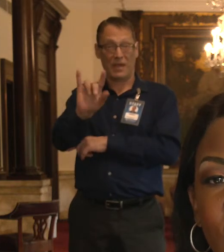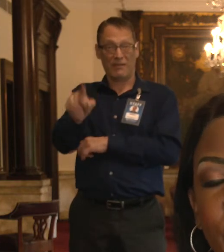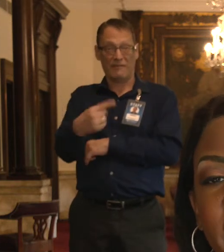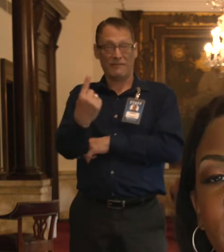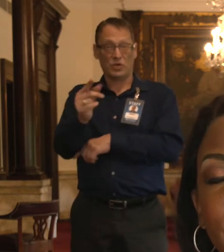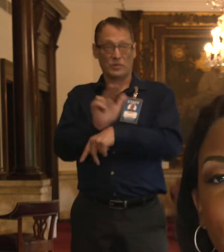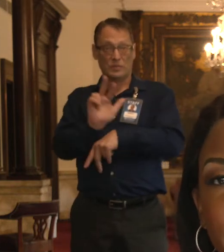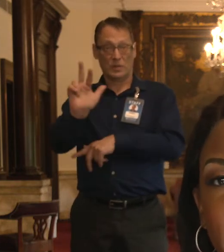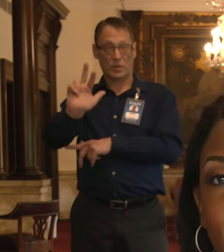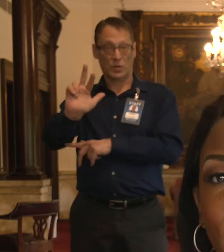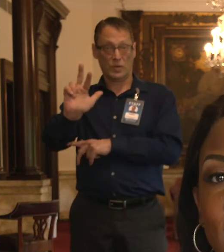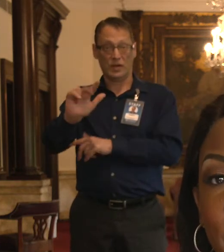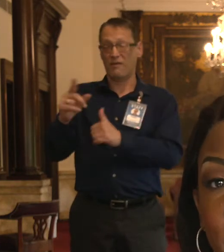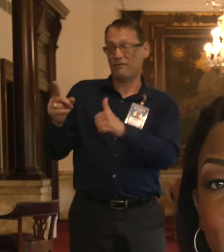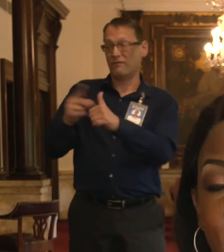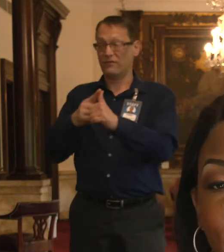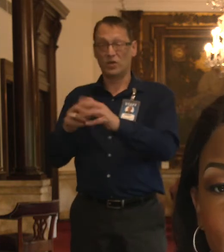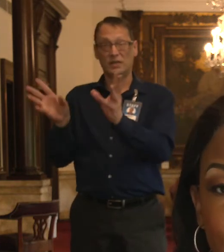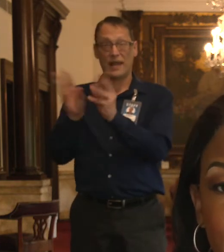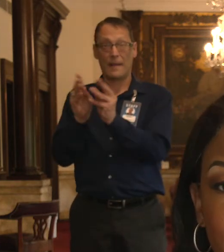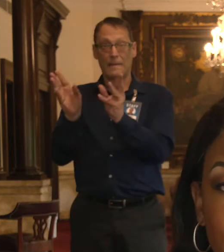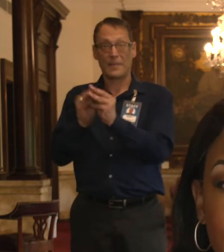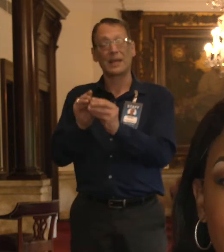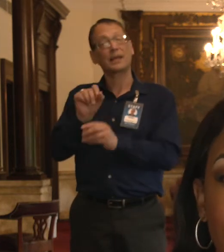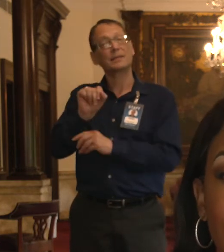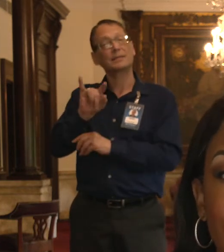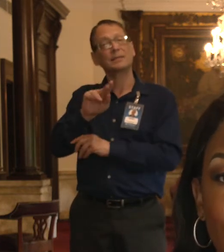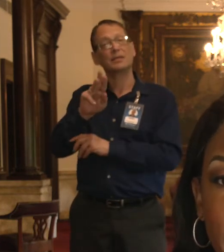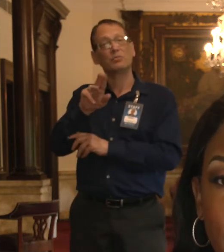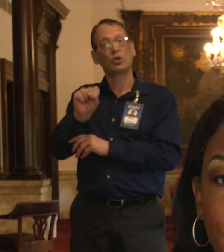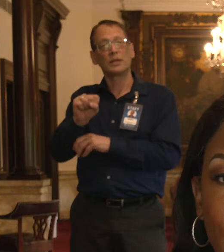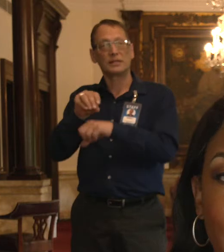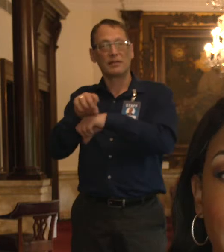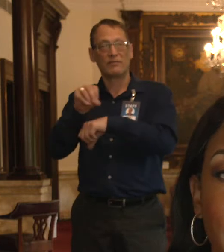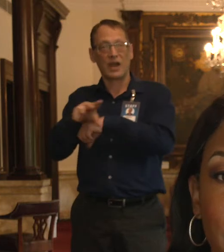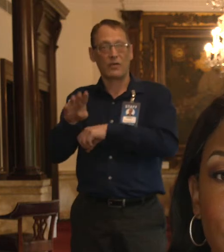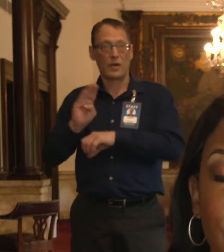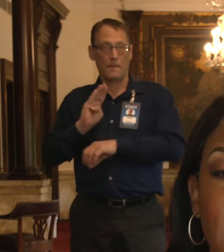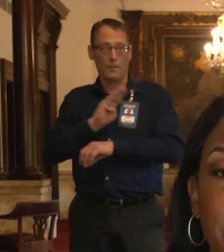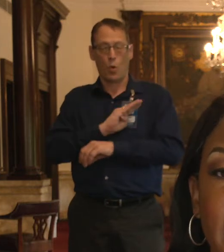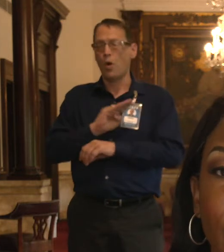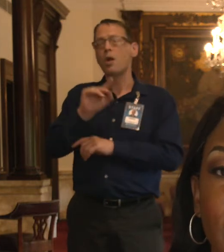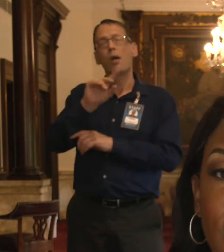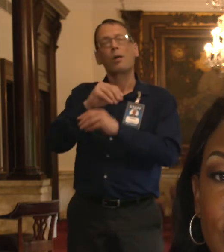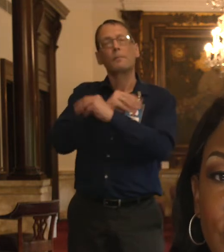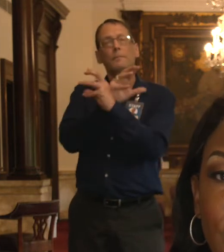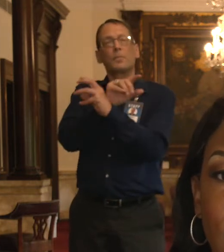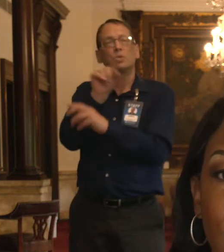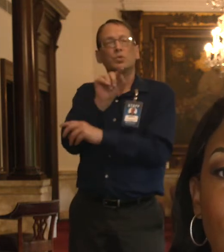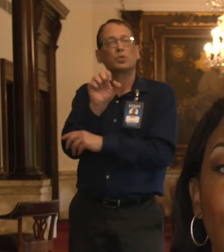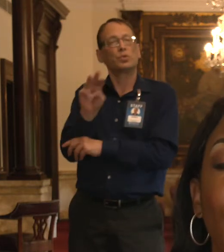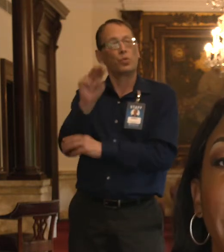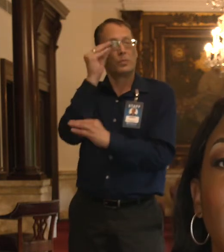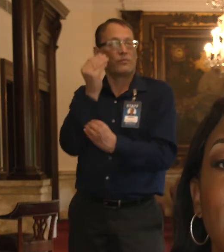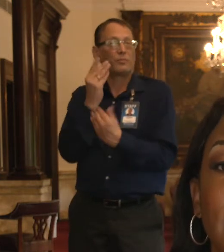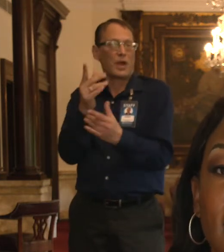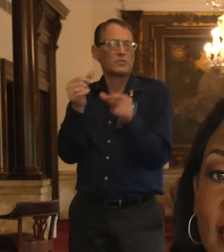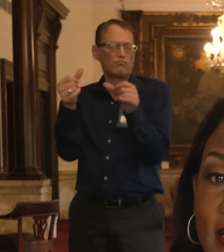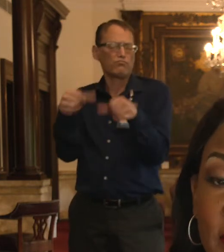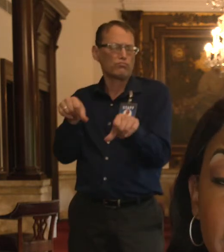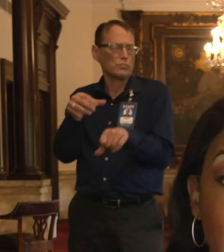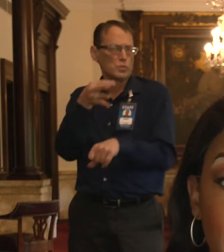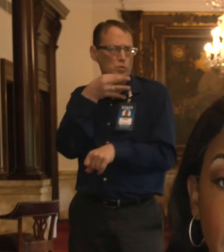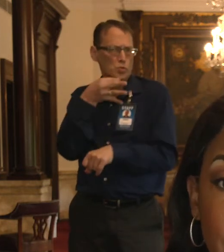3 o'clock will be our first meeting of our Stimulus Advisory Board, and Zoom info will be published for this meeting real soon. We are